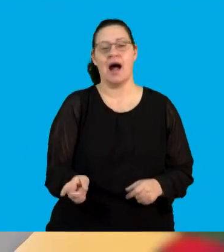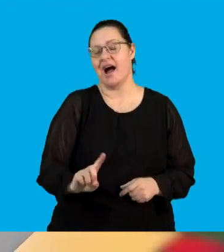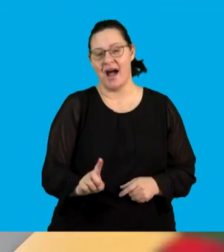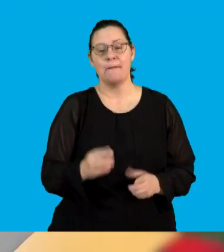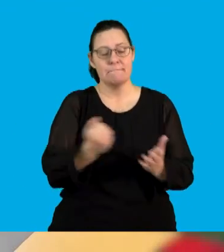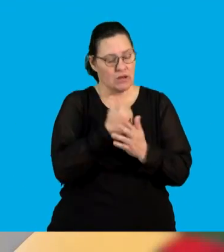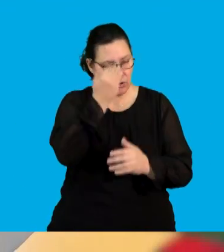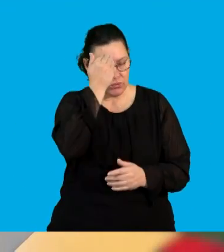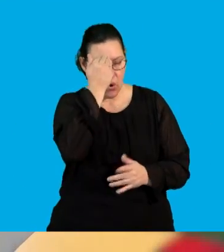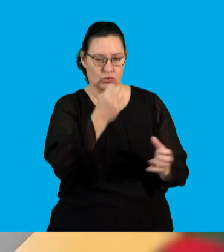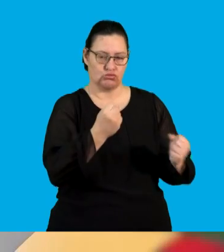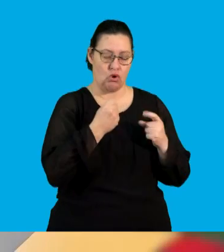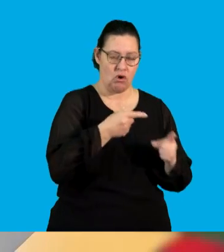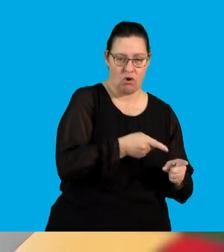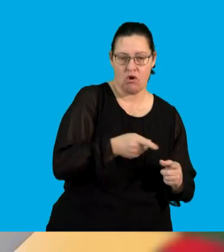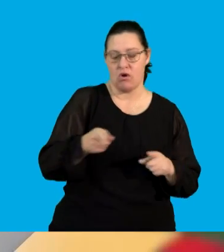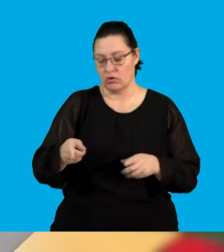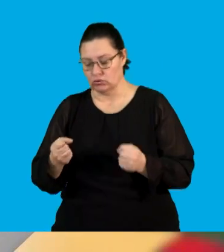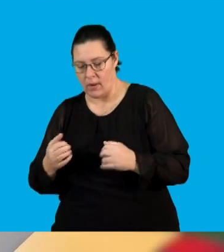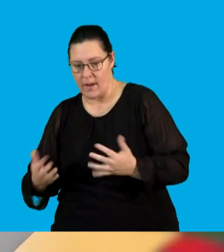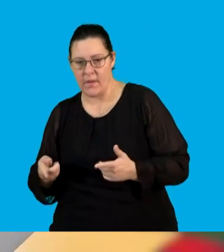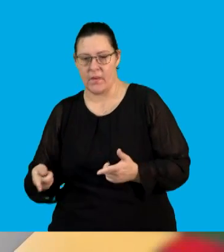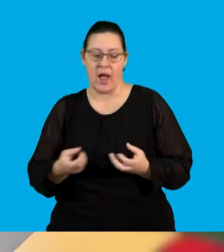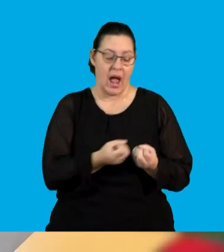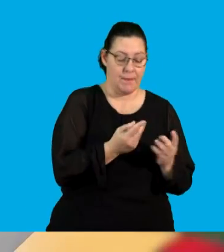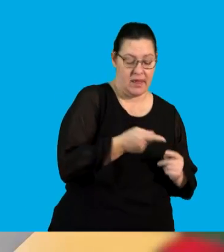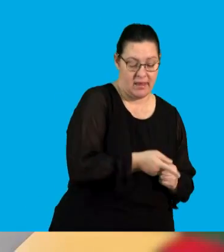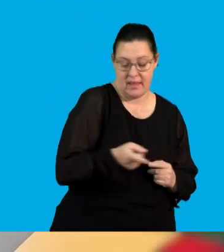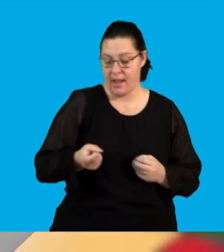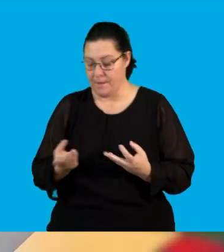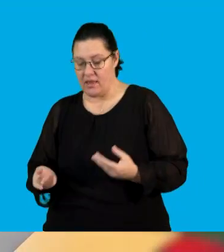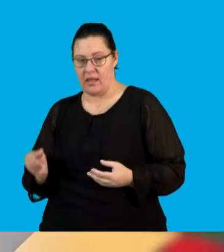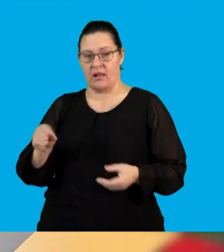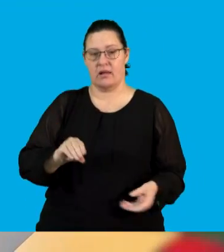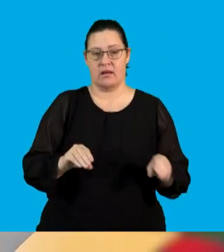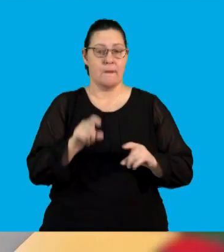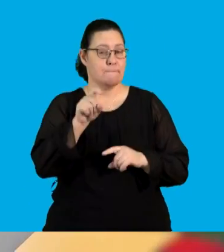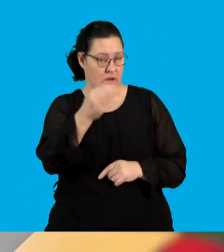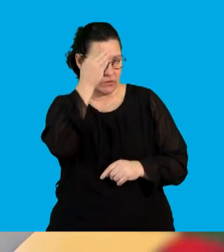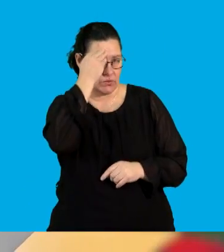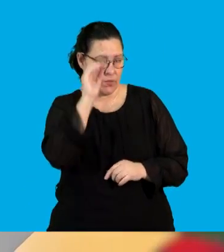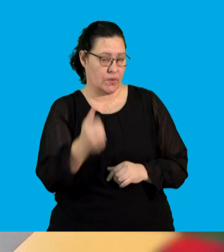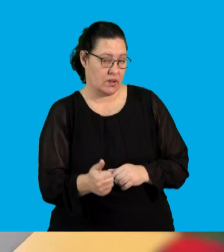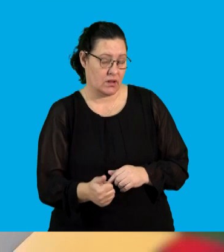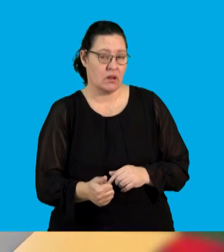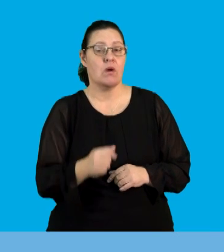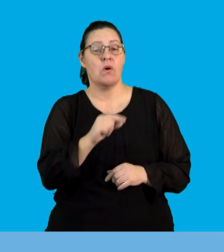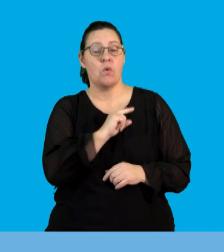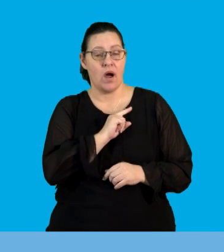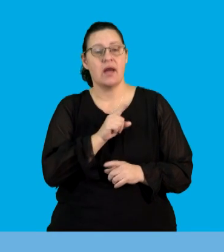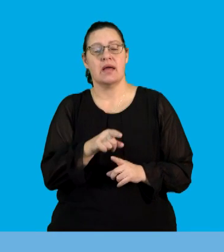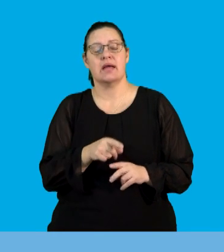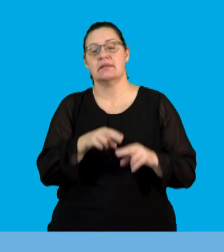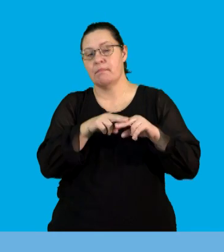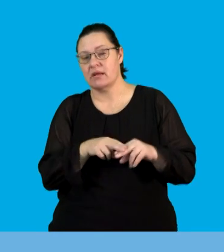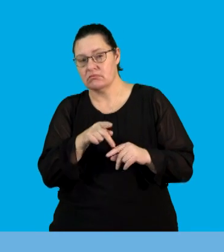not knowing their strength, and also without not knowing how much of each of those two substances we are mixing, because that